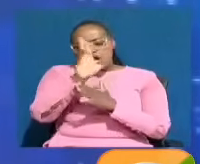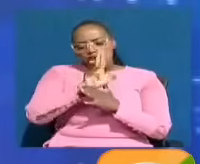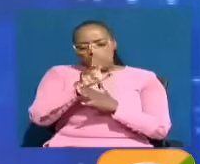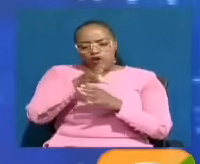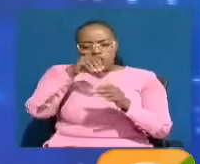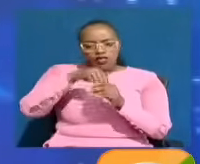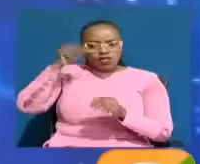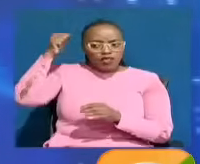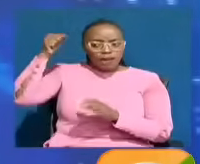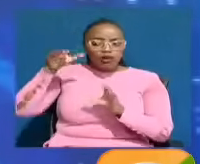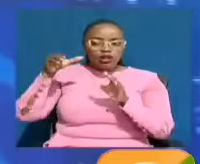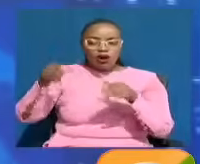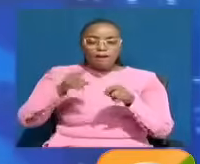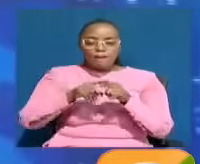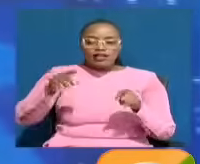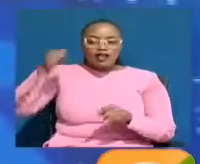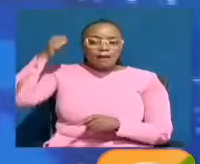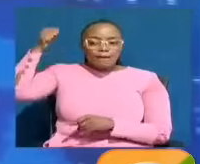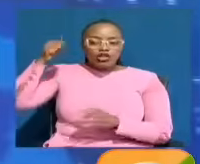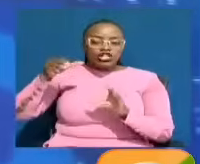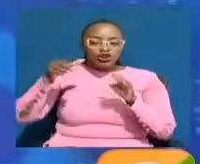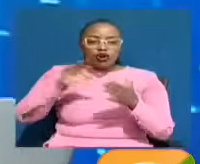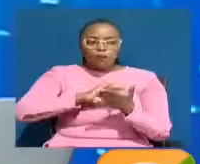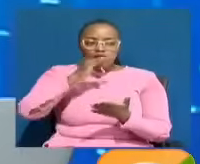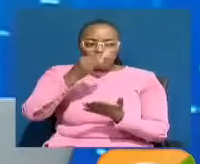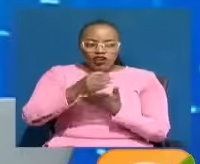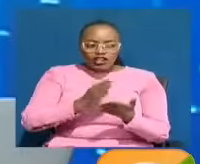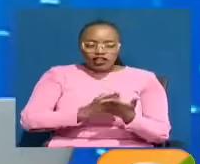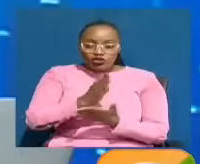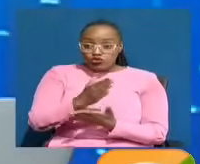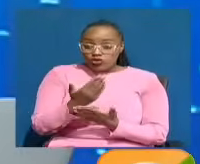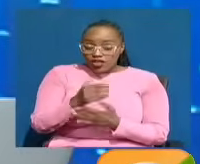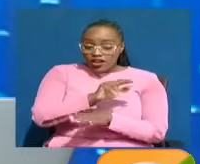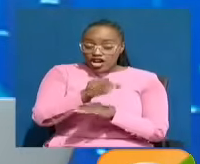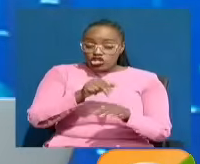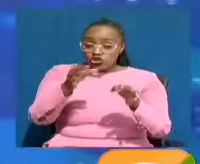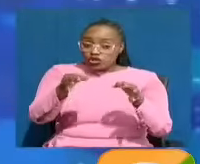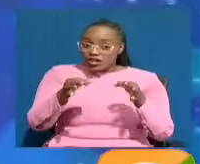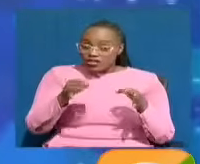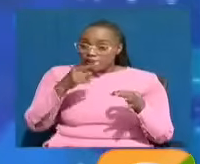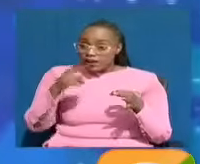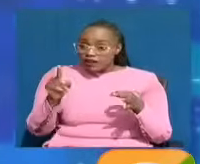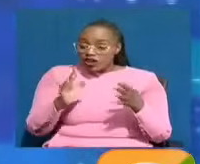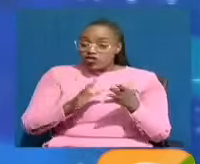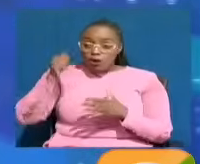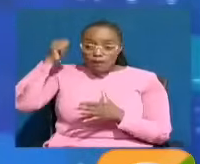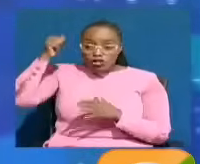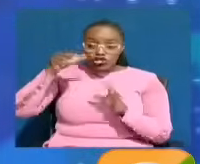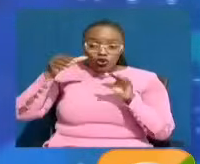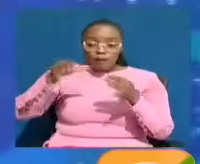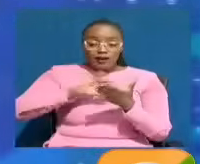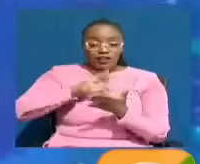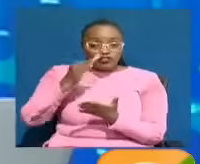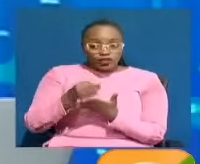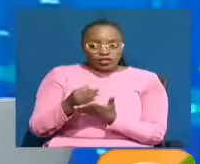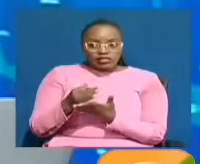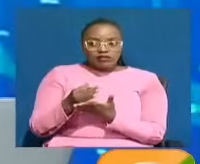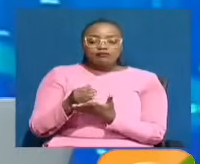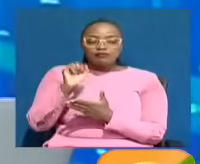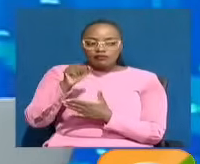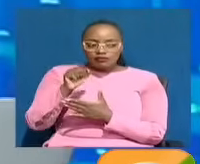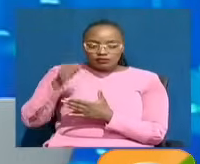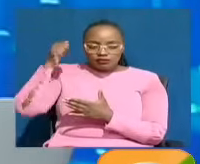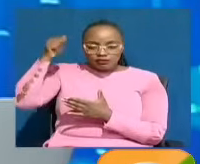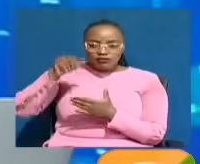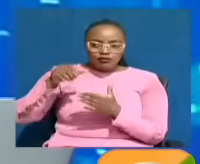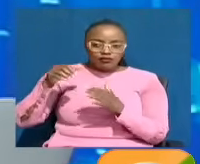political parties. Right, but the political parties are funded by the Exchequer. Yes, they're funded by the political parties fund. Yeah, by the political parties fund,